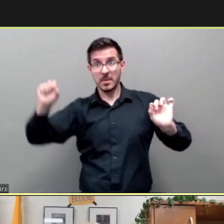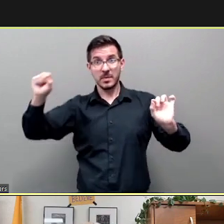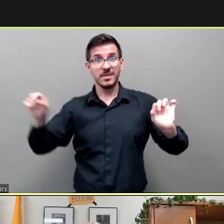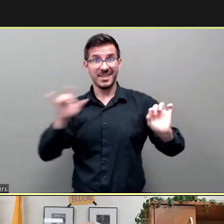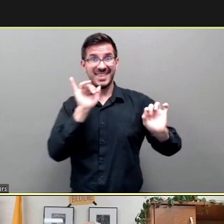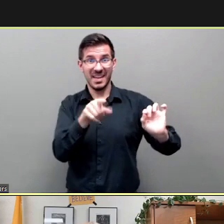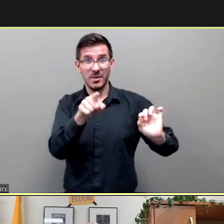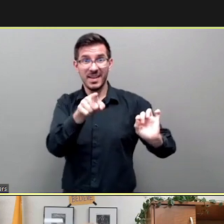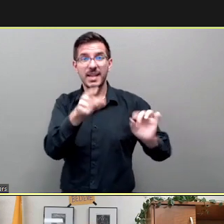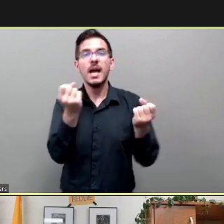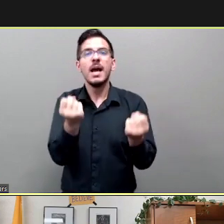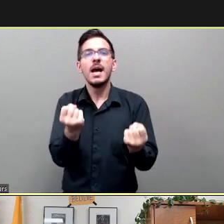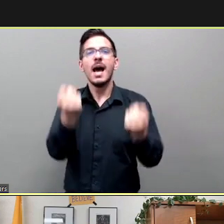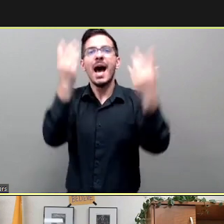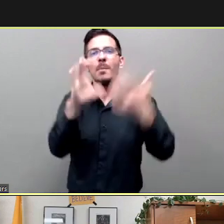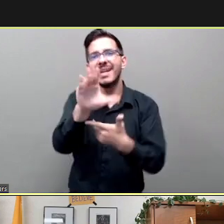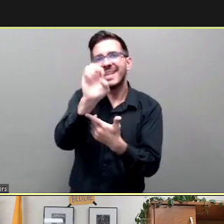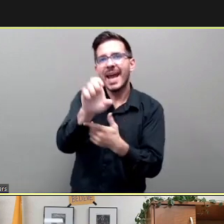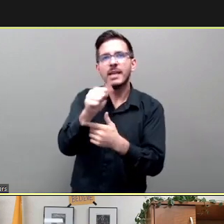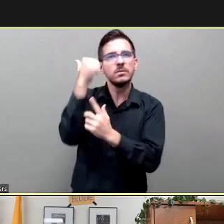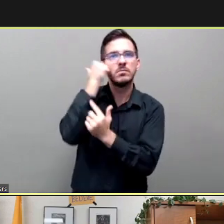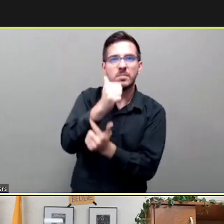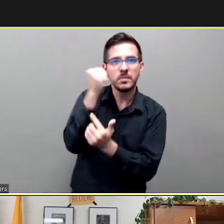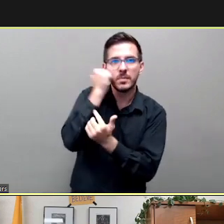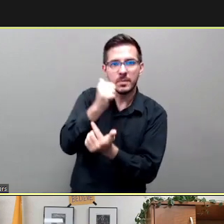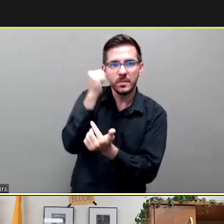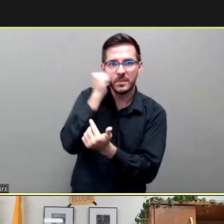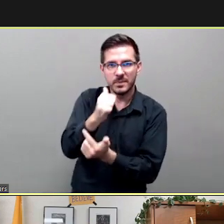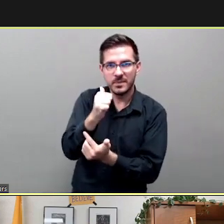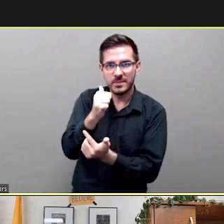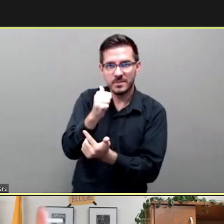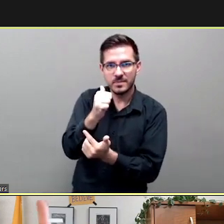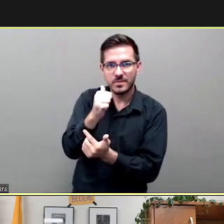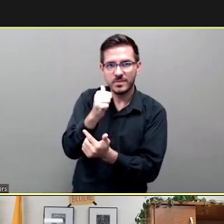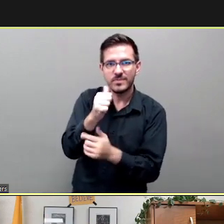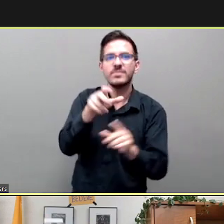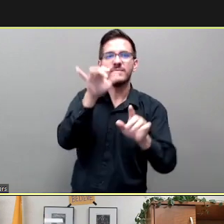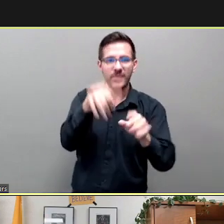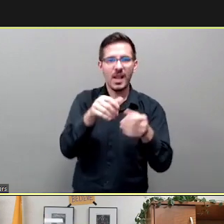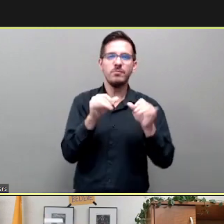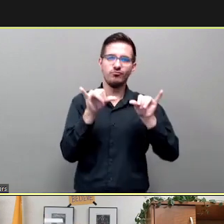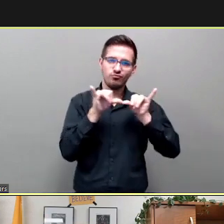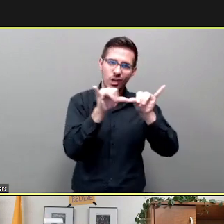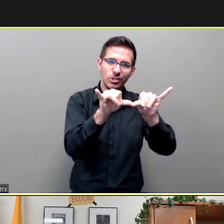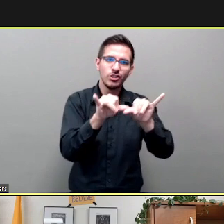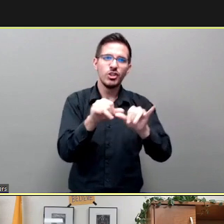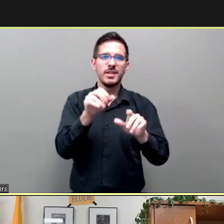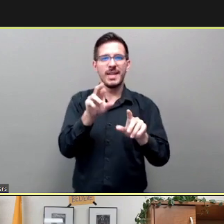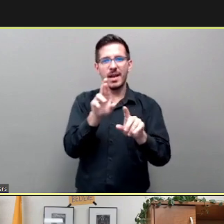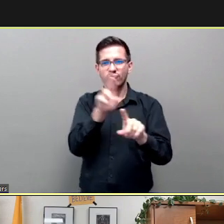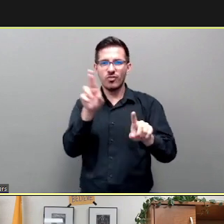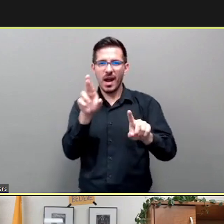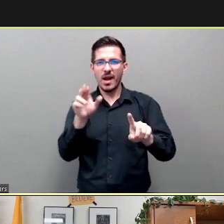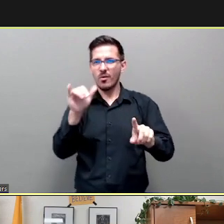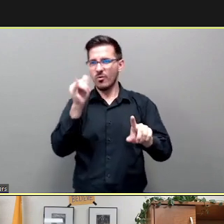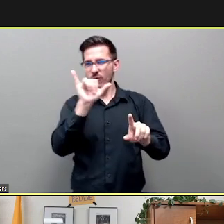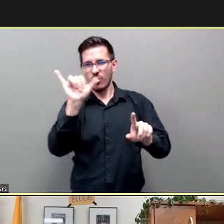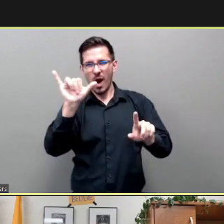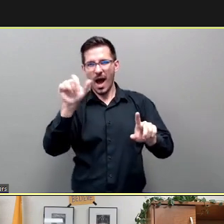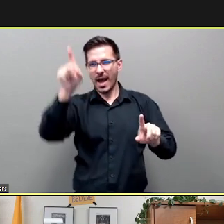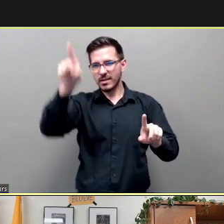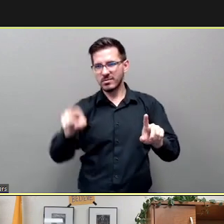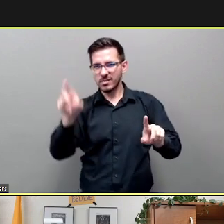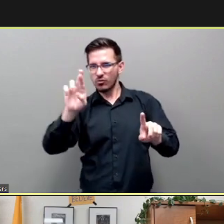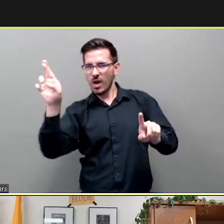number of cases per day. So the cases are on that, are measured on that right y-axis, and the viral copies